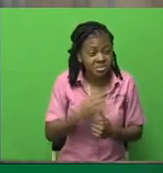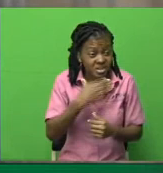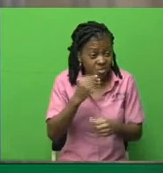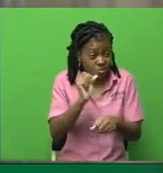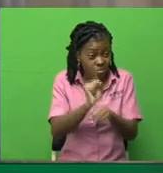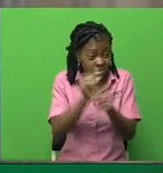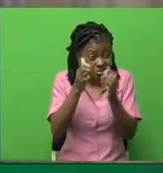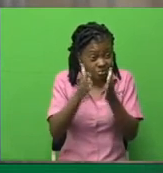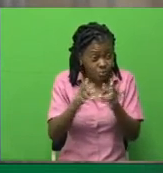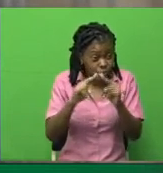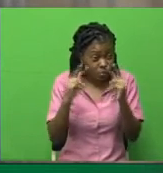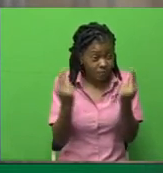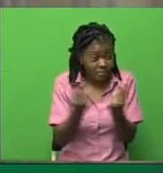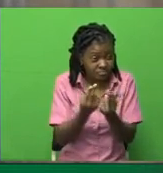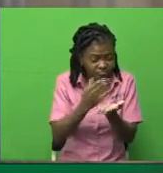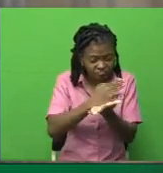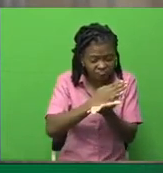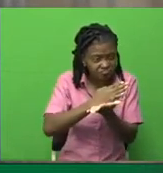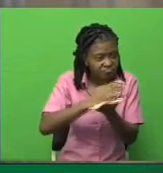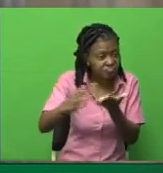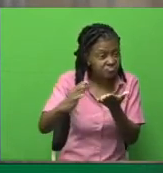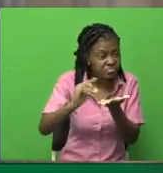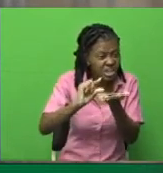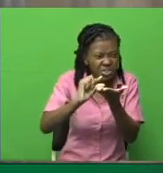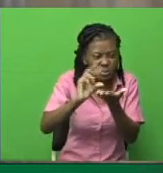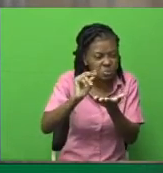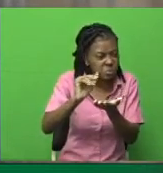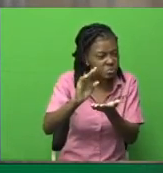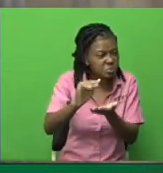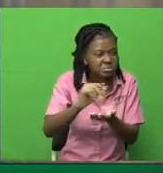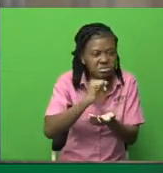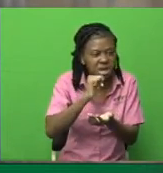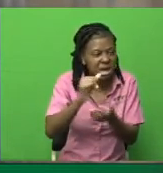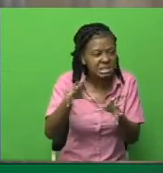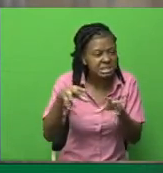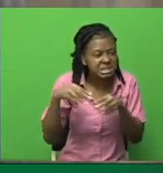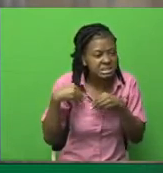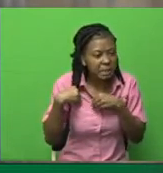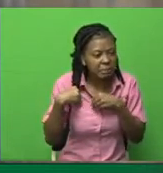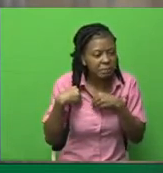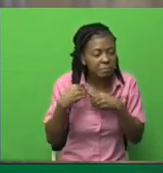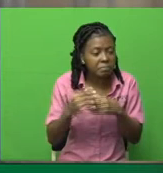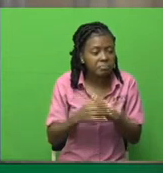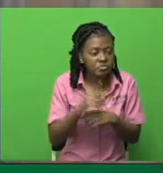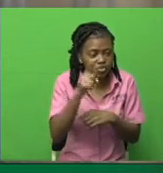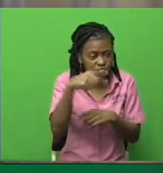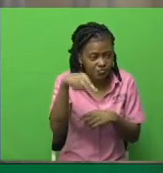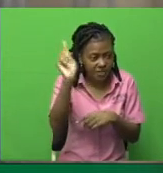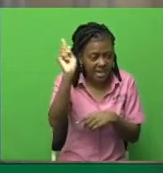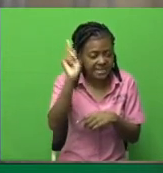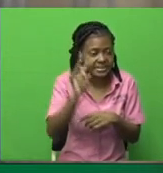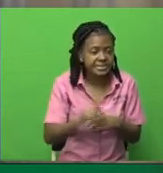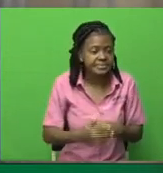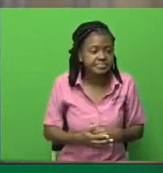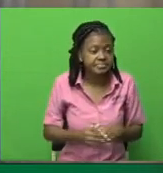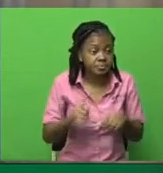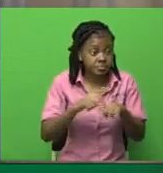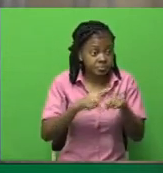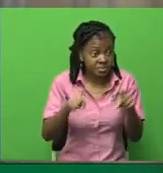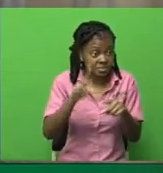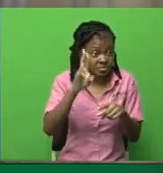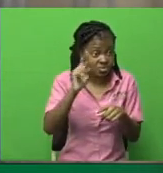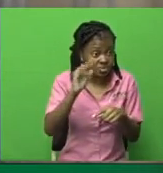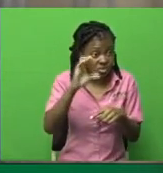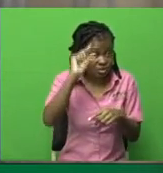rightfully rejected I am very proud to say and remind you that the government I led in a five-year